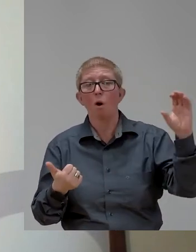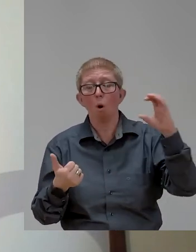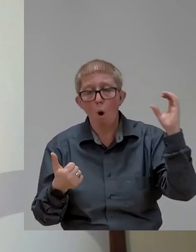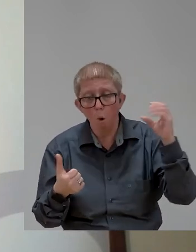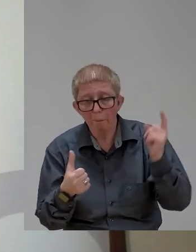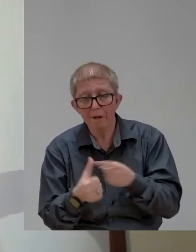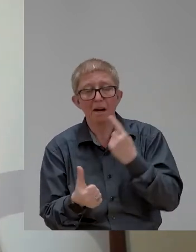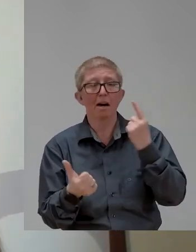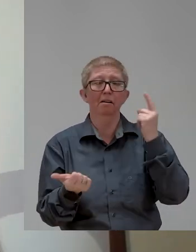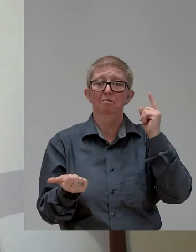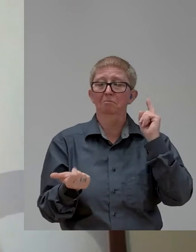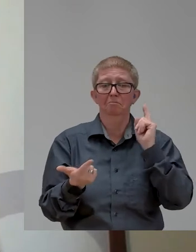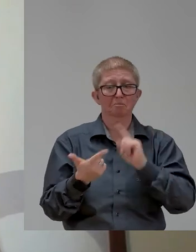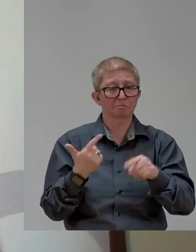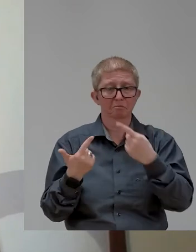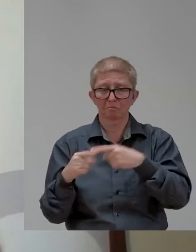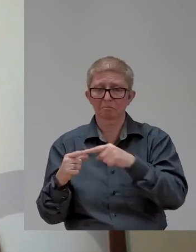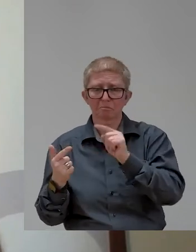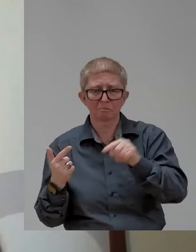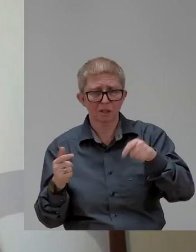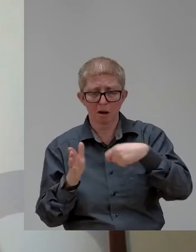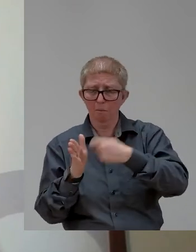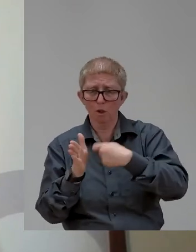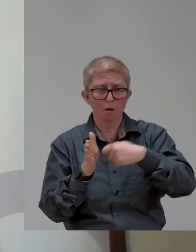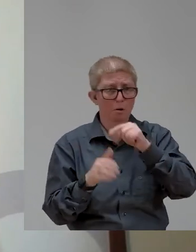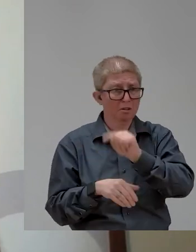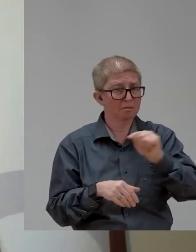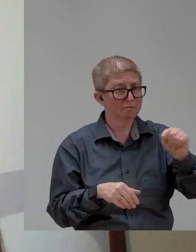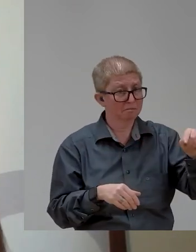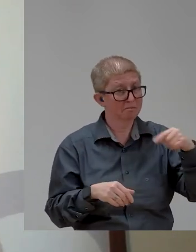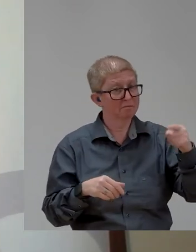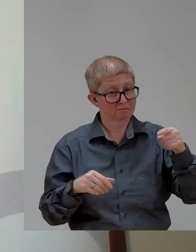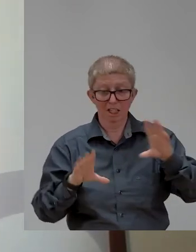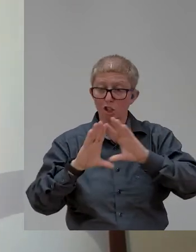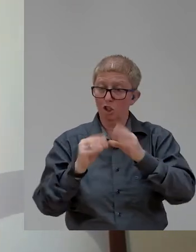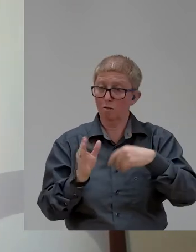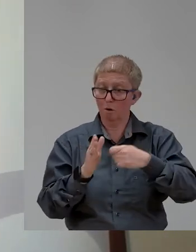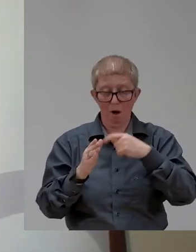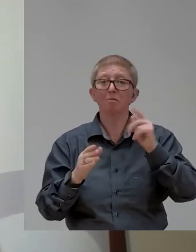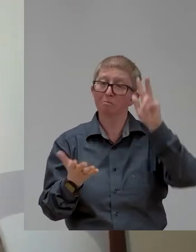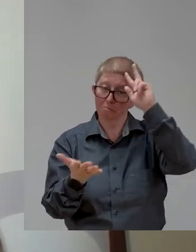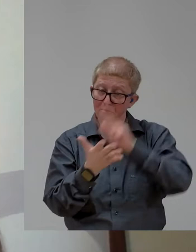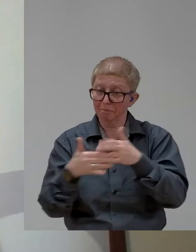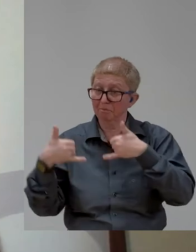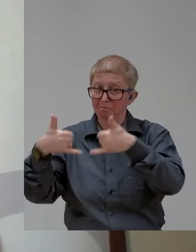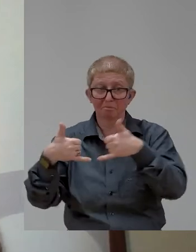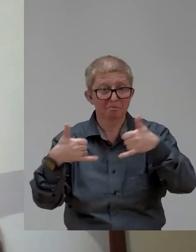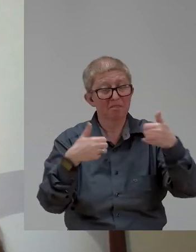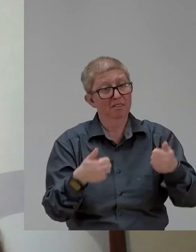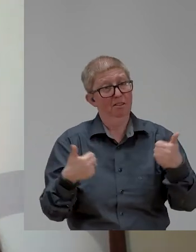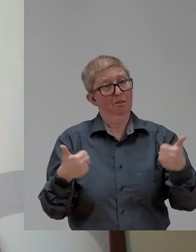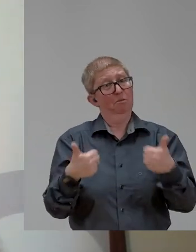by Zero Project. They have successfully implemented a collaborative model of inclusive employment for 12